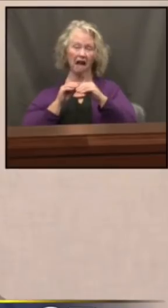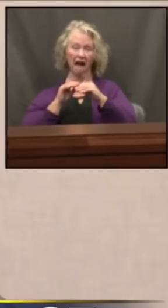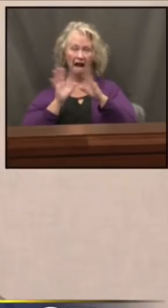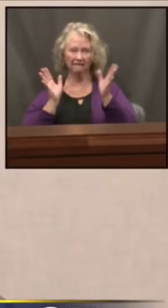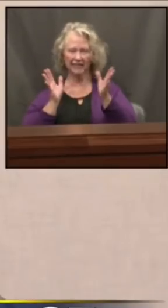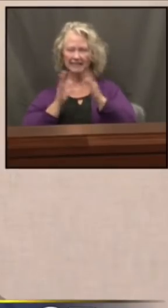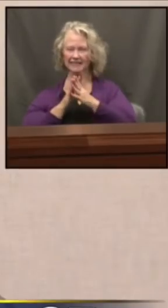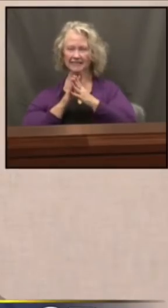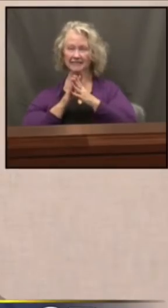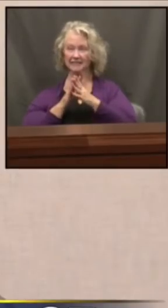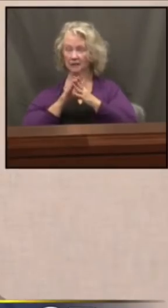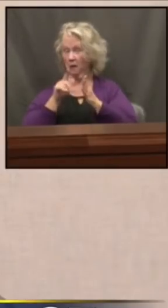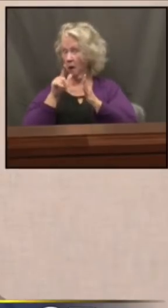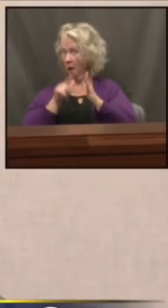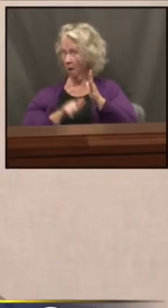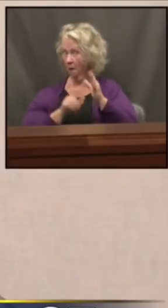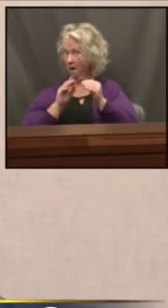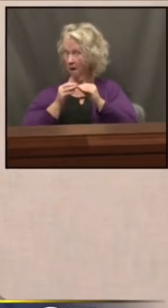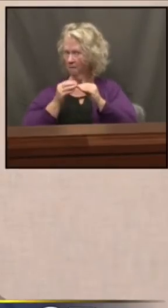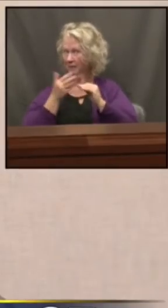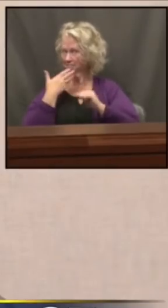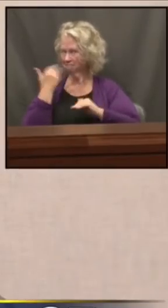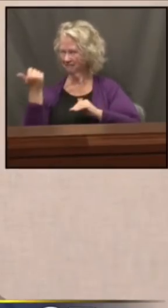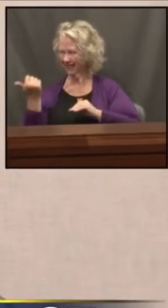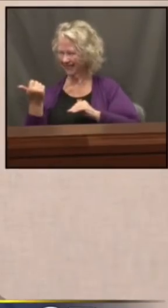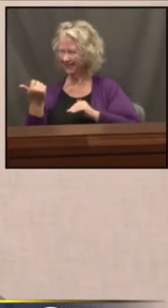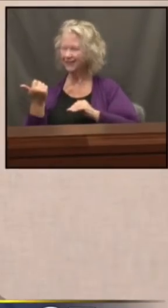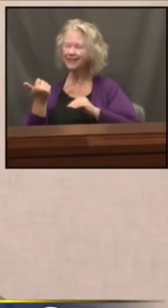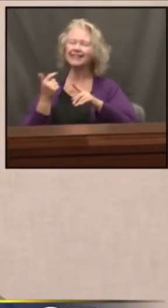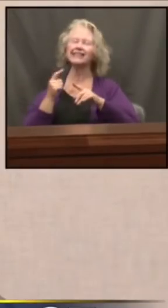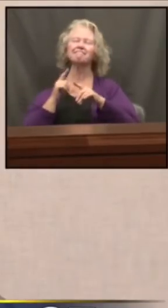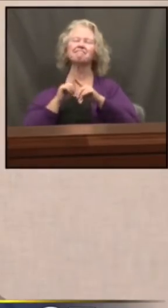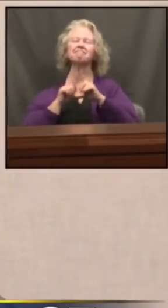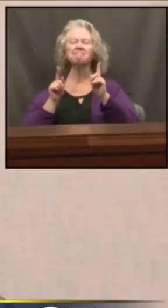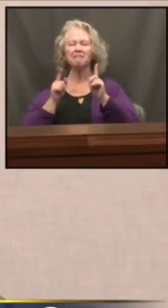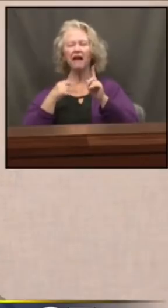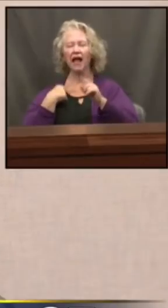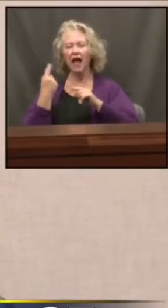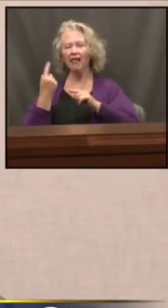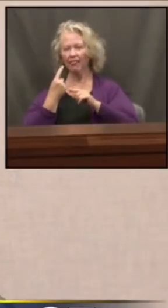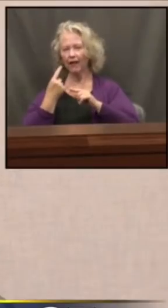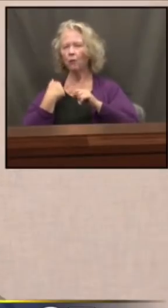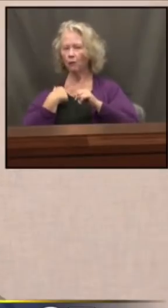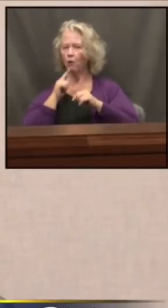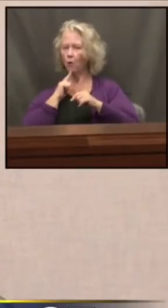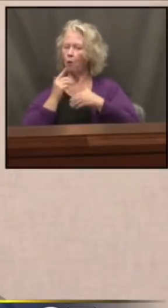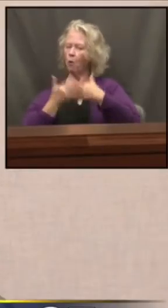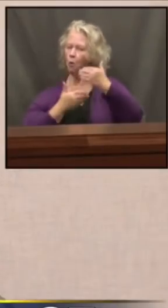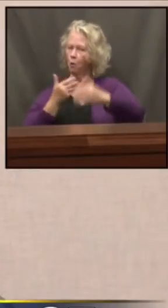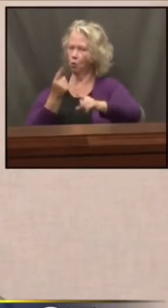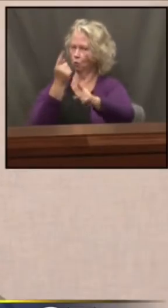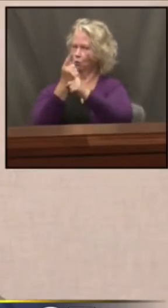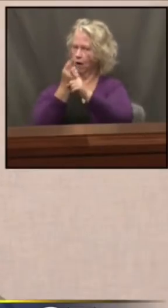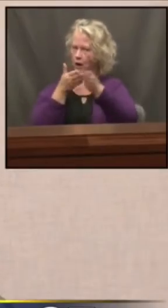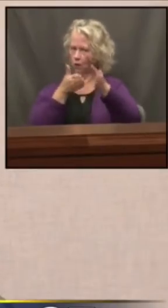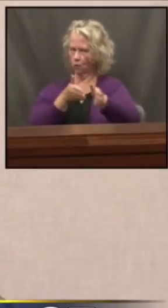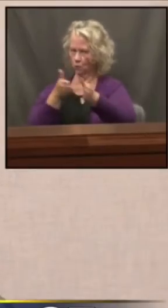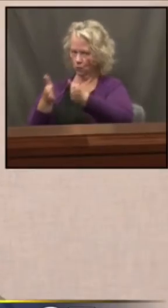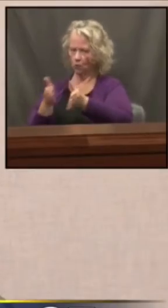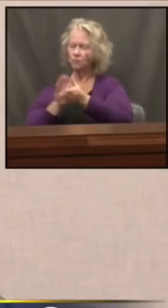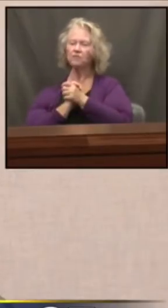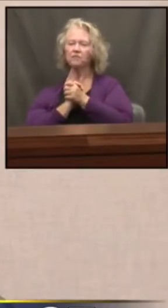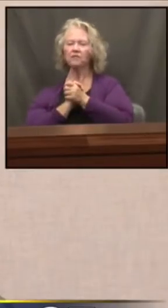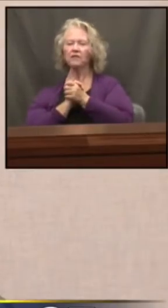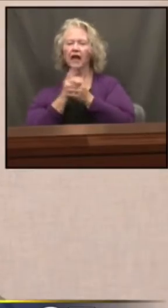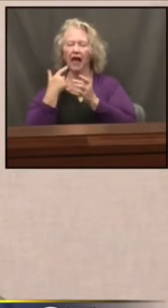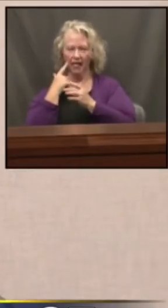Obviously, the lower the number, the better we are. But I think we are headed in the right direction. And I think